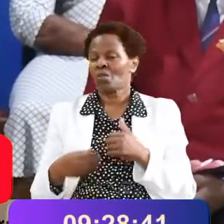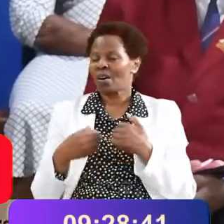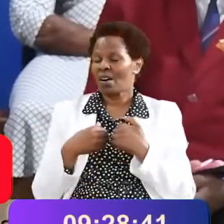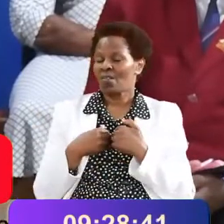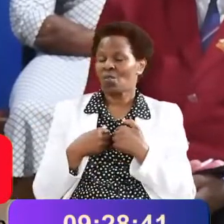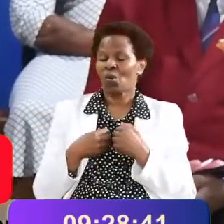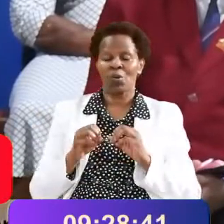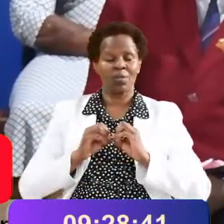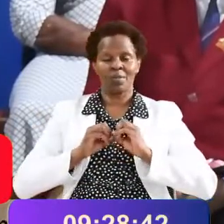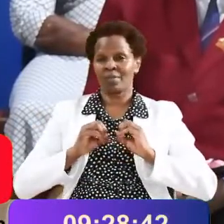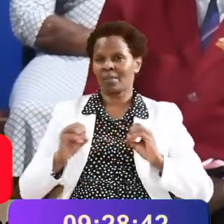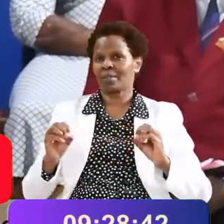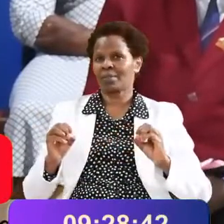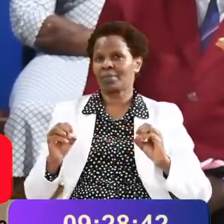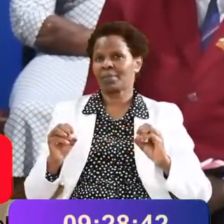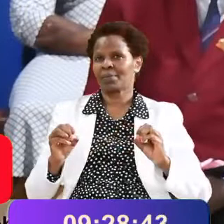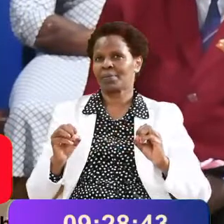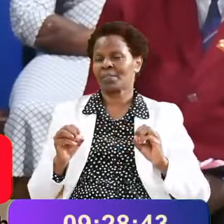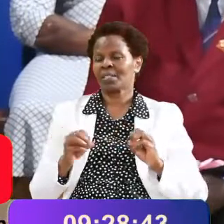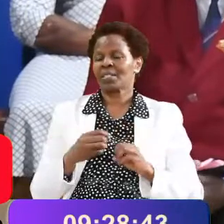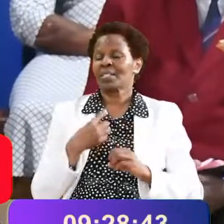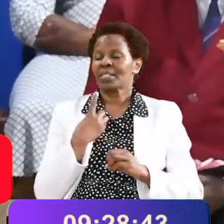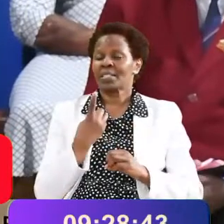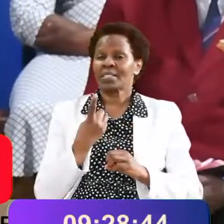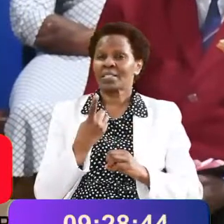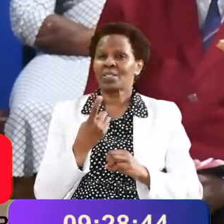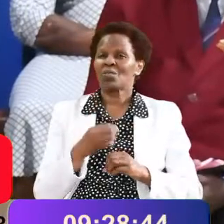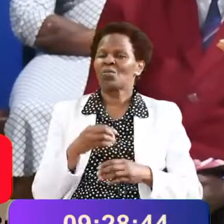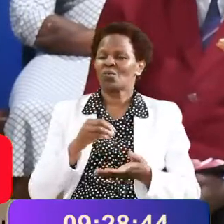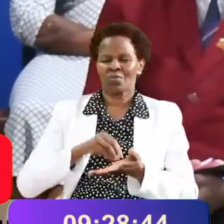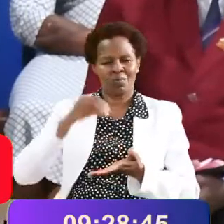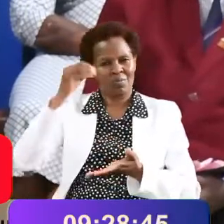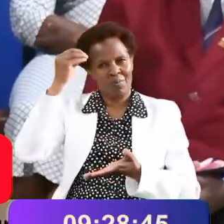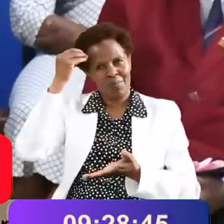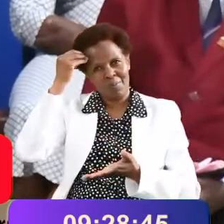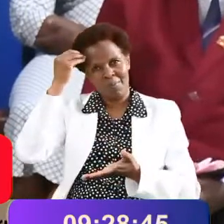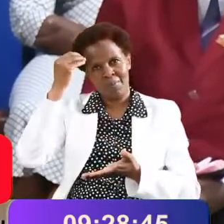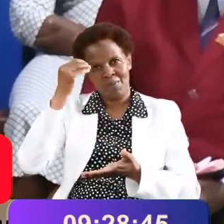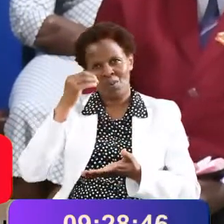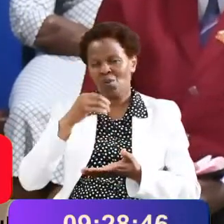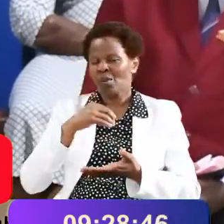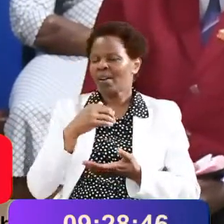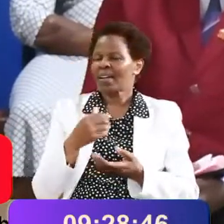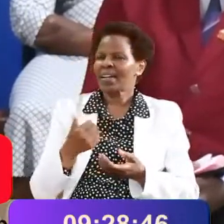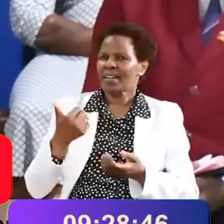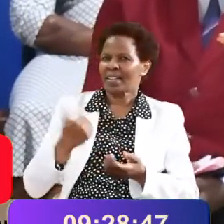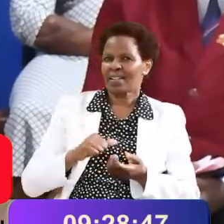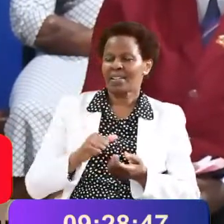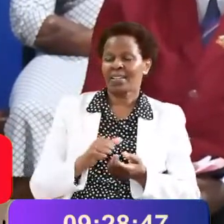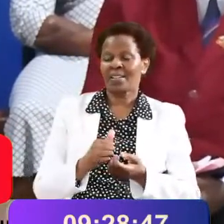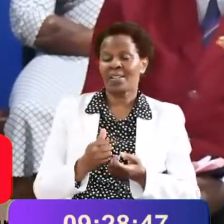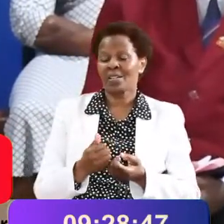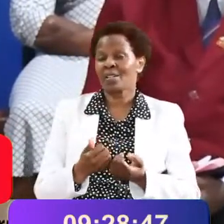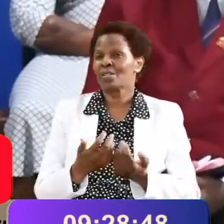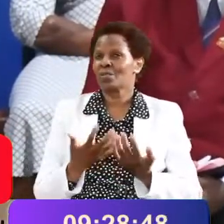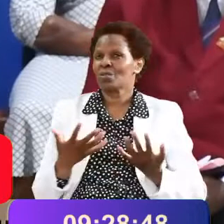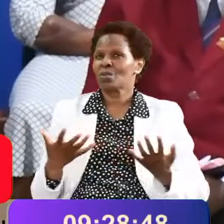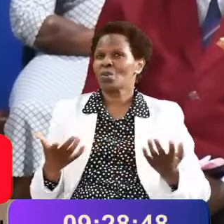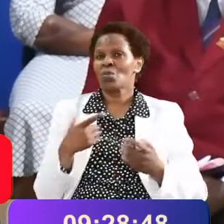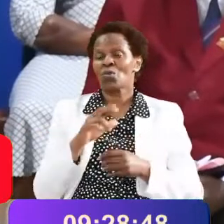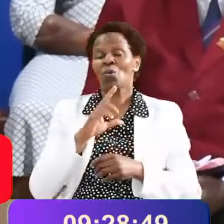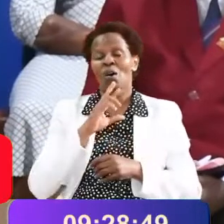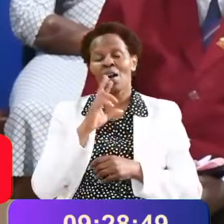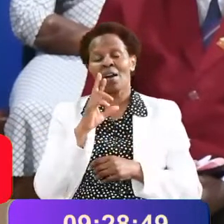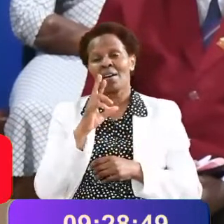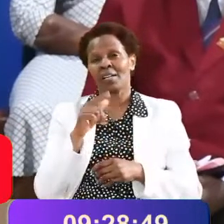to suffer need. So he is saying, I have learned. So whatever situation he was in, he learned to be